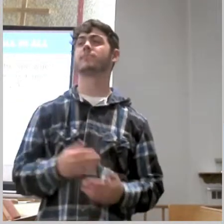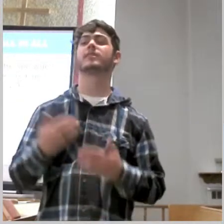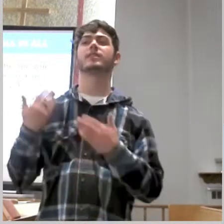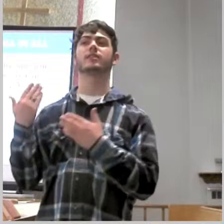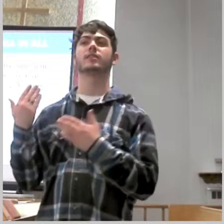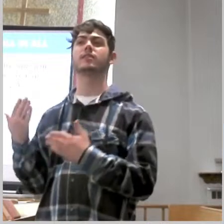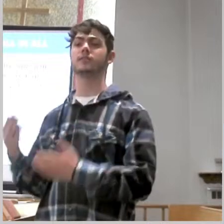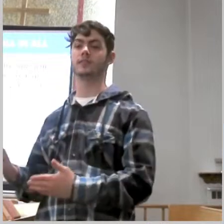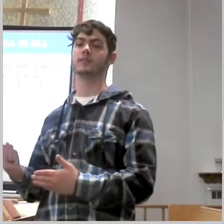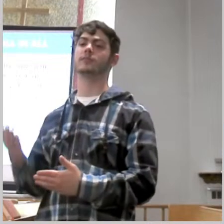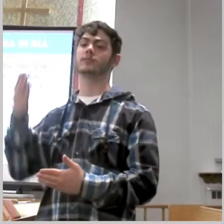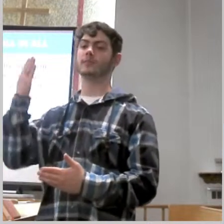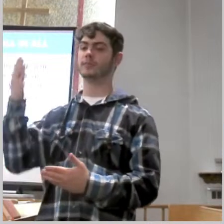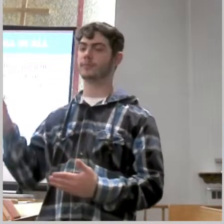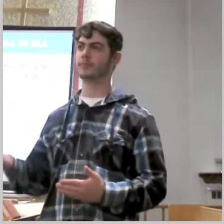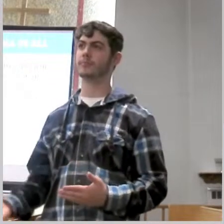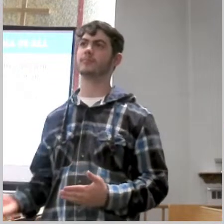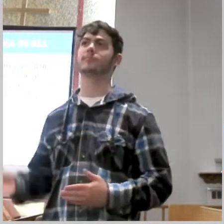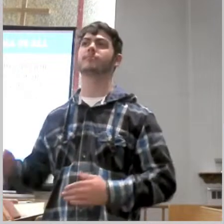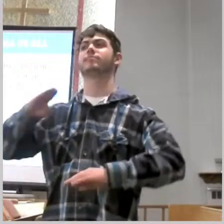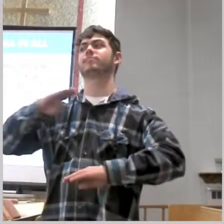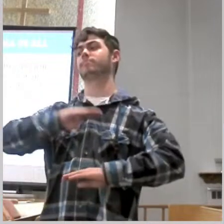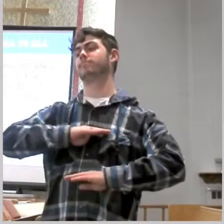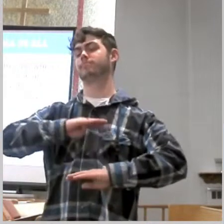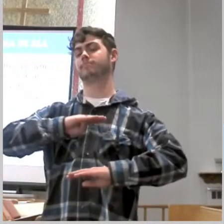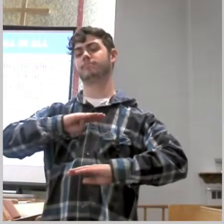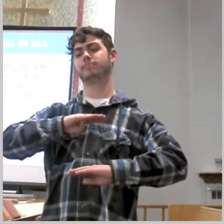Worthy is your